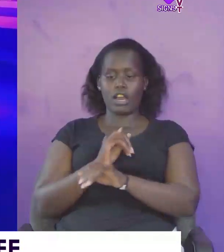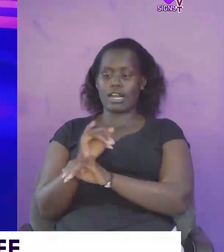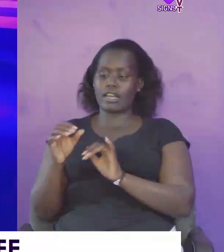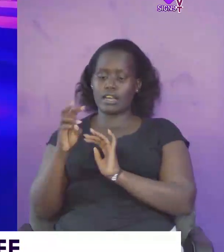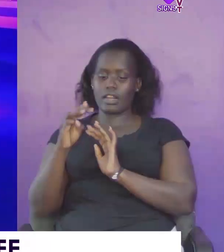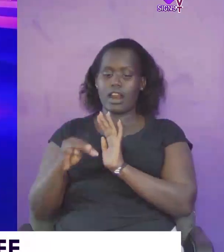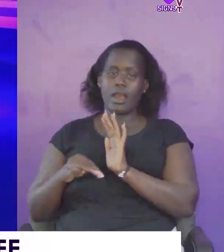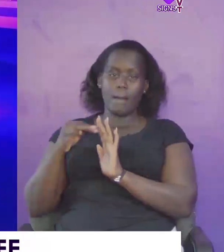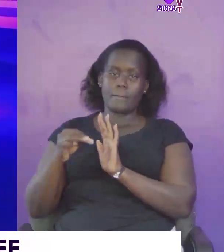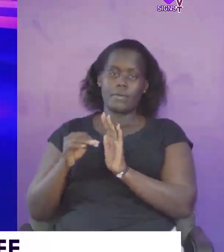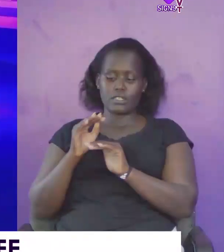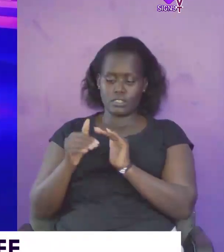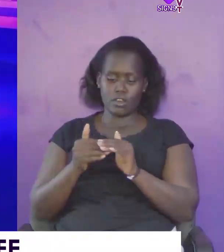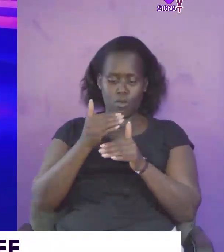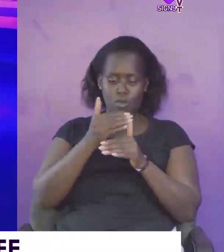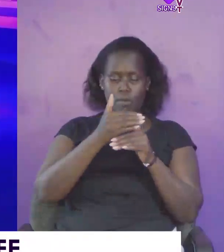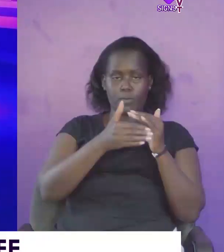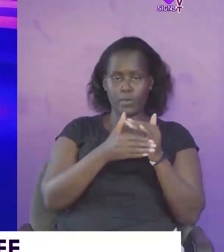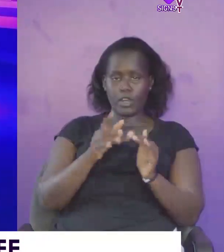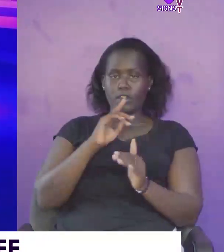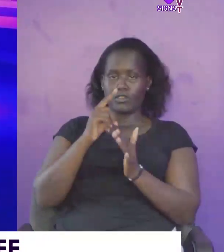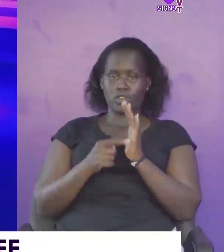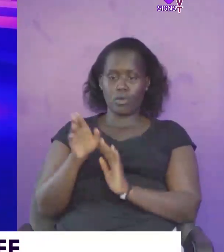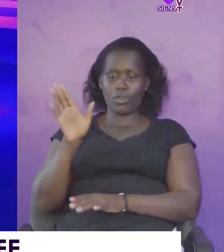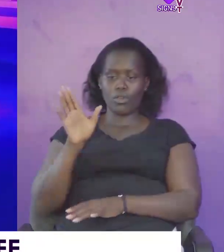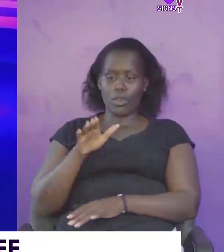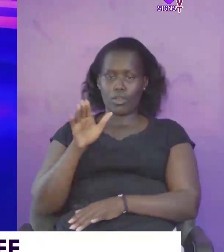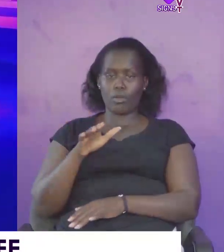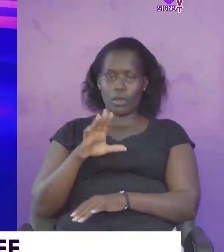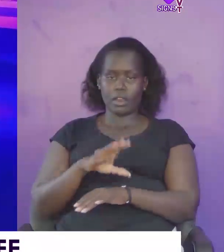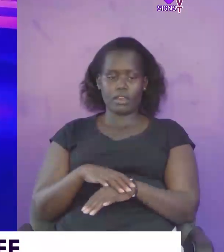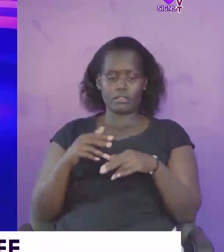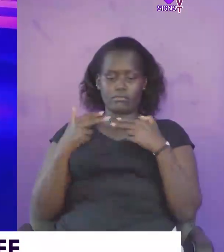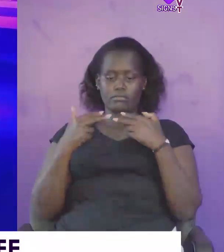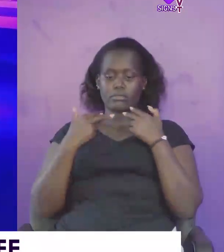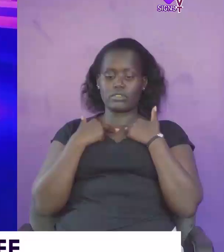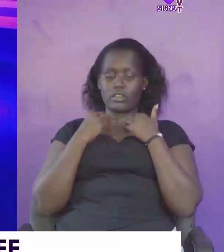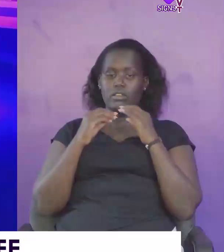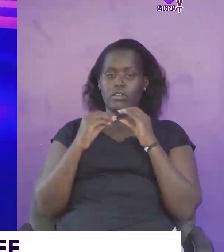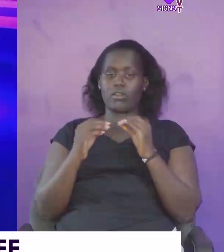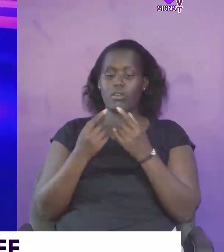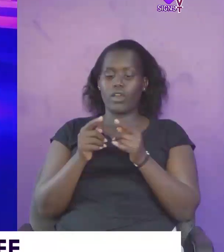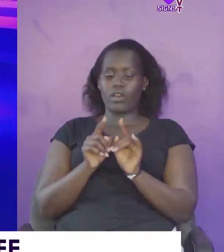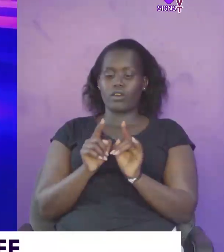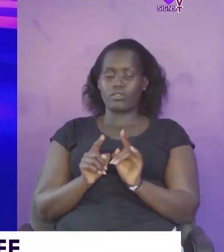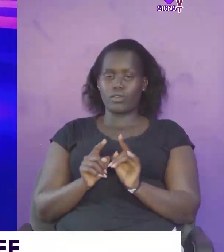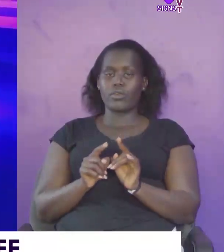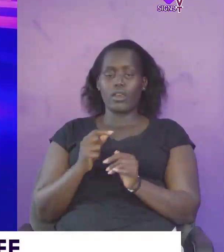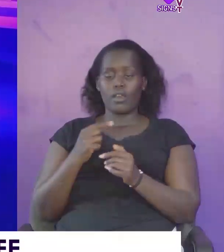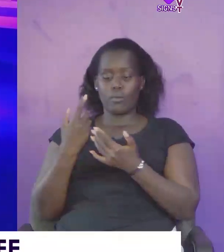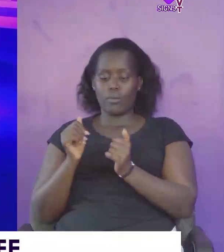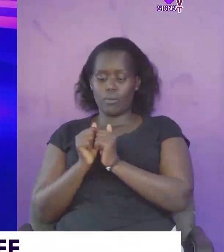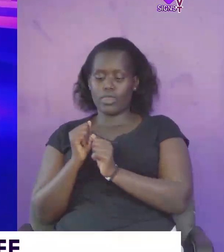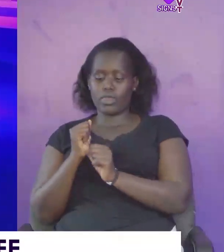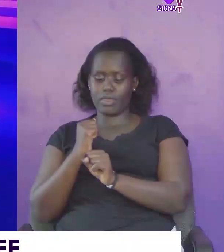apartment Oh, to make sure okay. that the woman does not get stuck in the works of laundry and something. Washing, yeah. In the